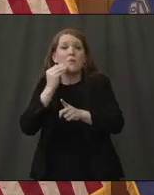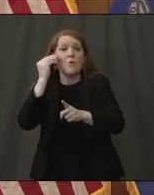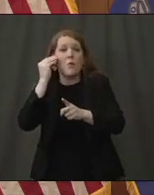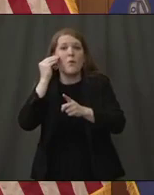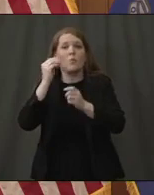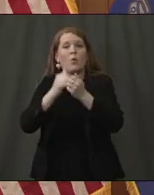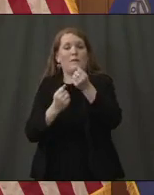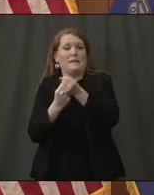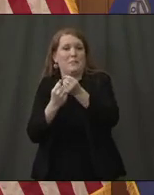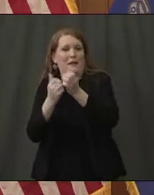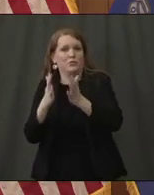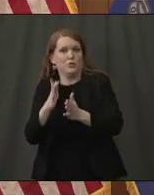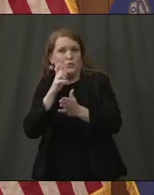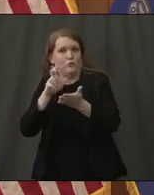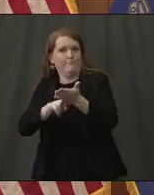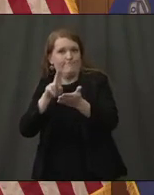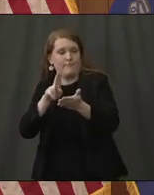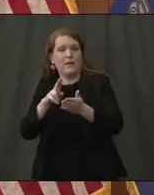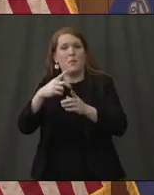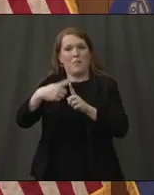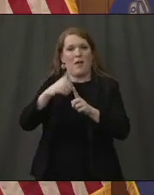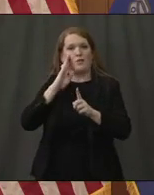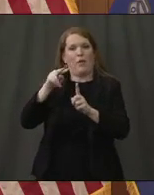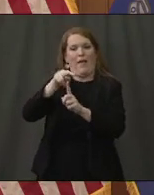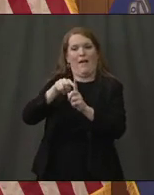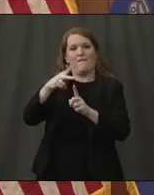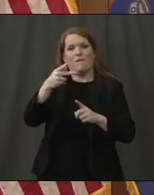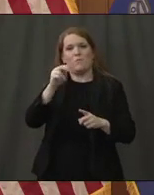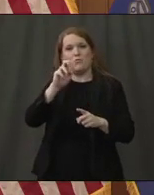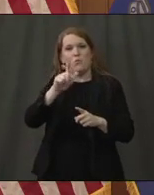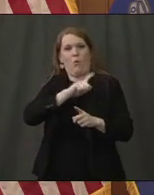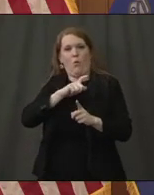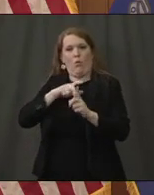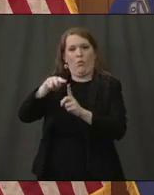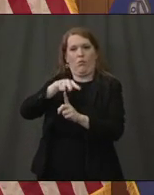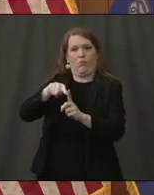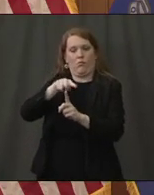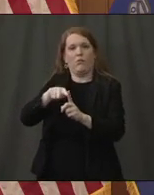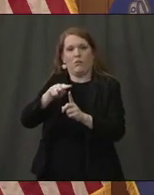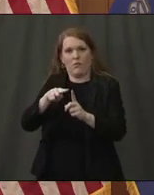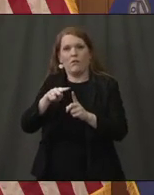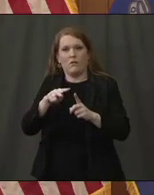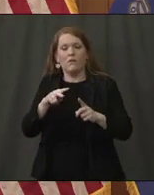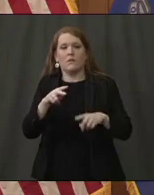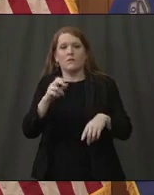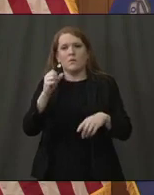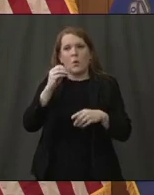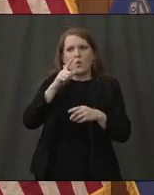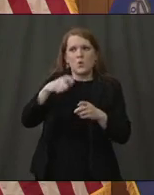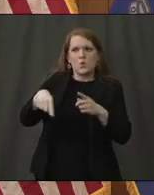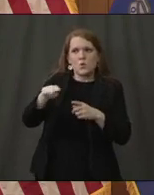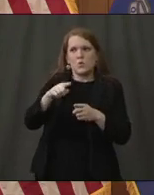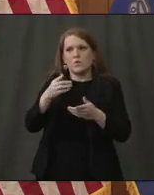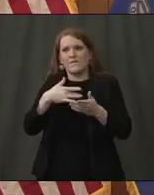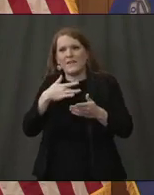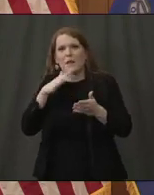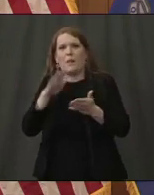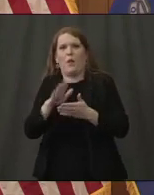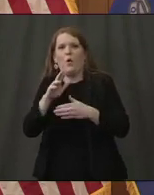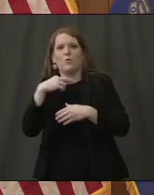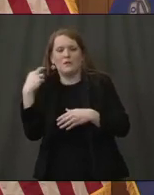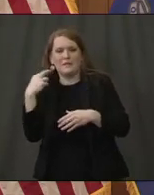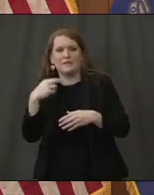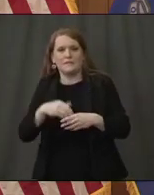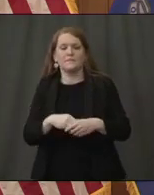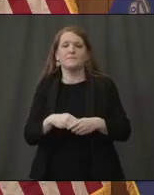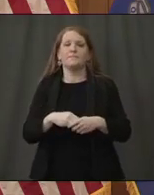officer. Prior to any staff or offender COVID-19 cases, my direction was clear. Review all